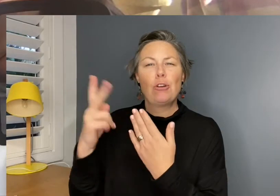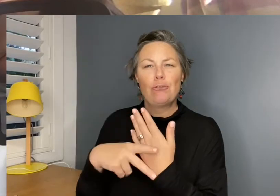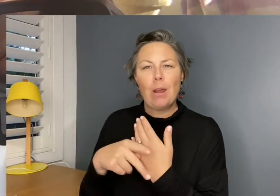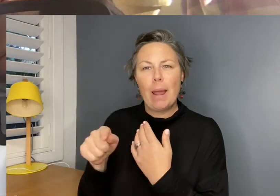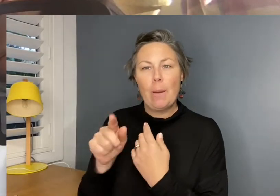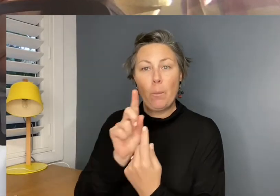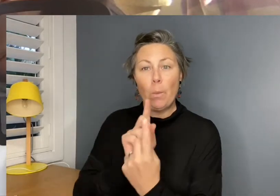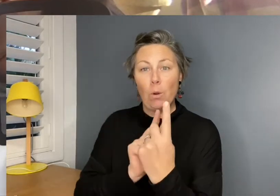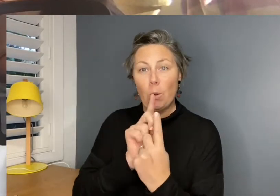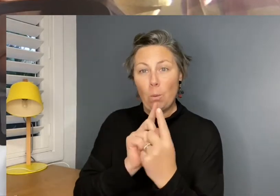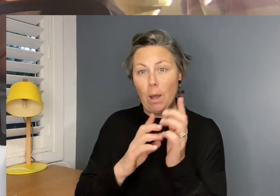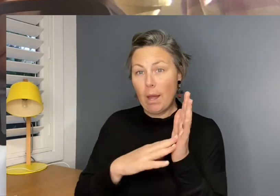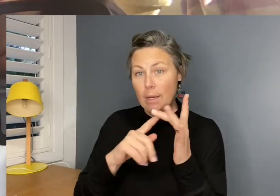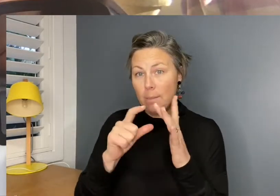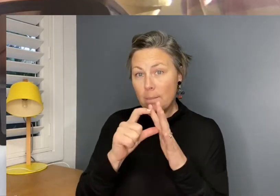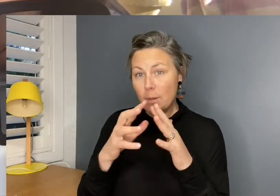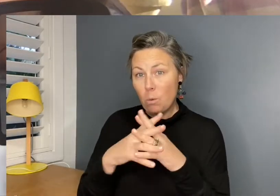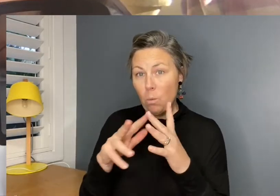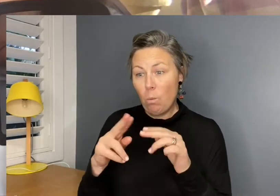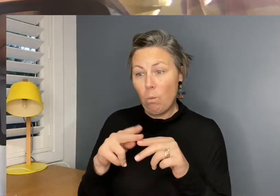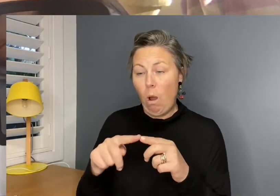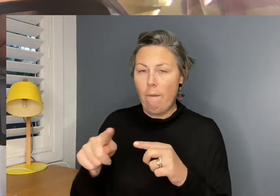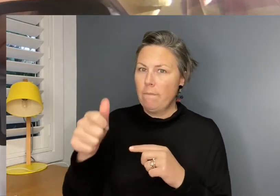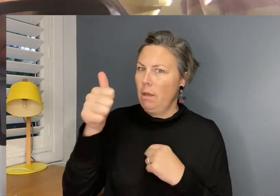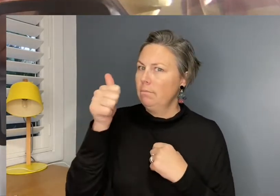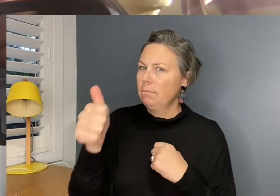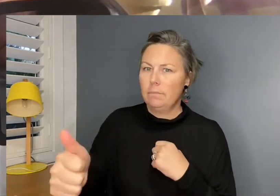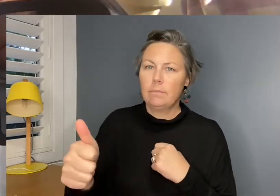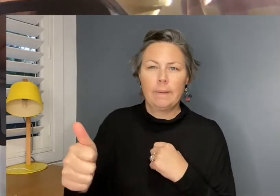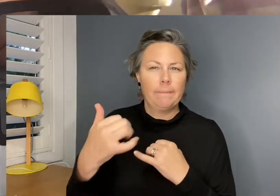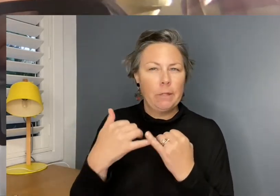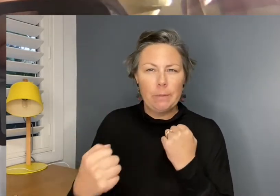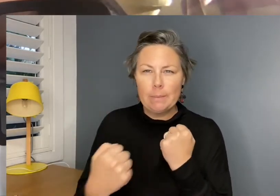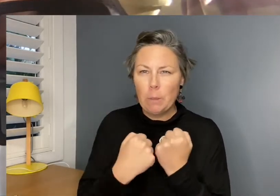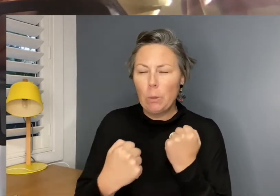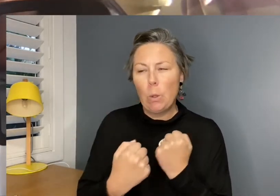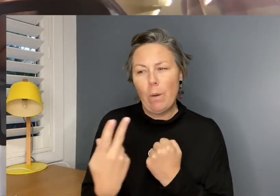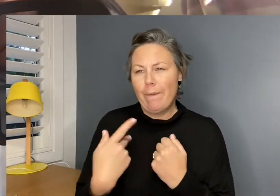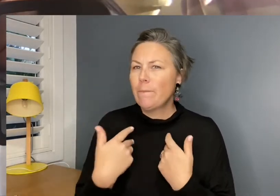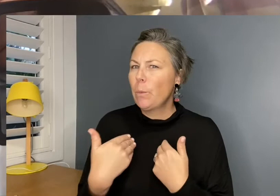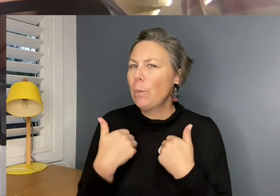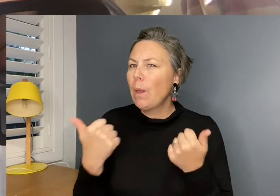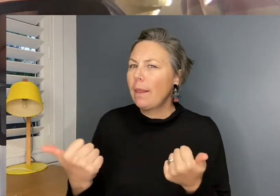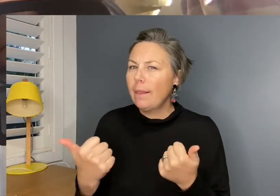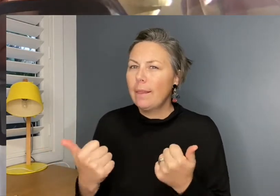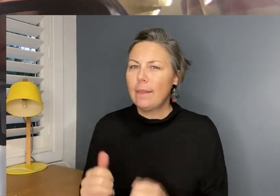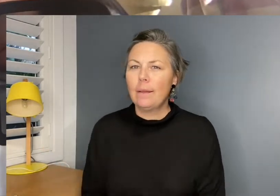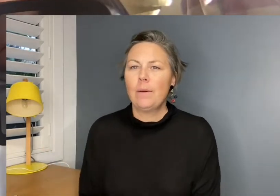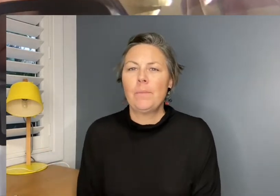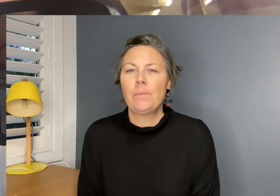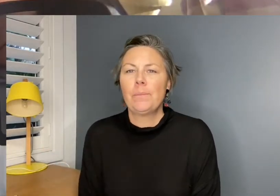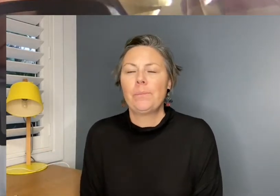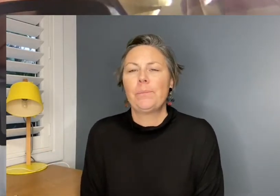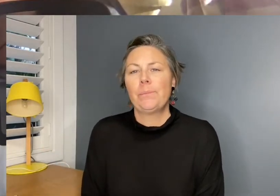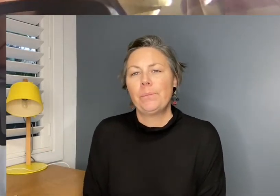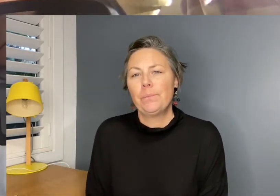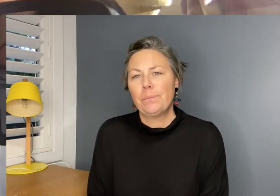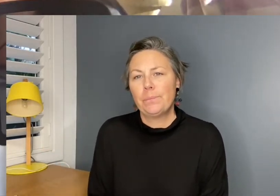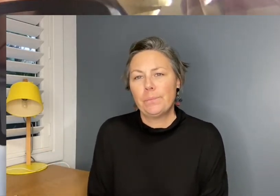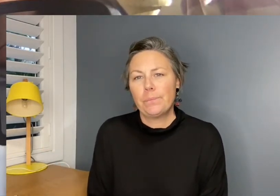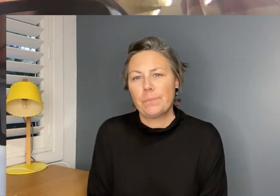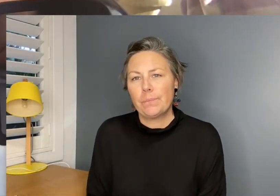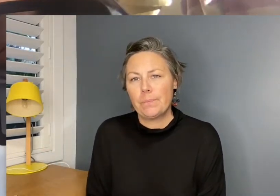And yeah, again, like everything just aligned. Like she was on duty that day, so Aidan was on the phone to